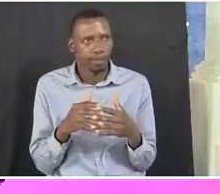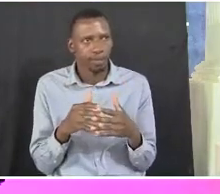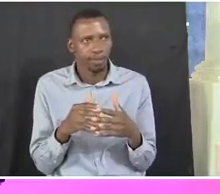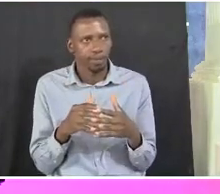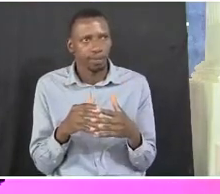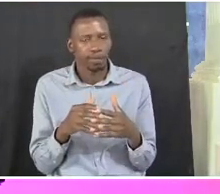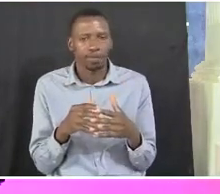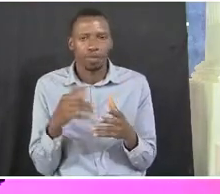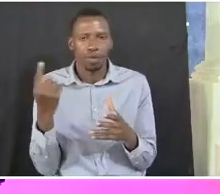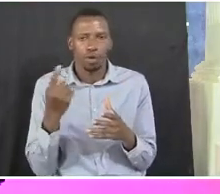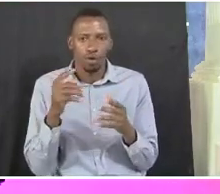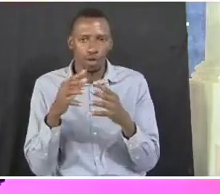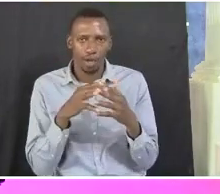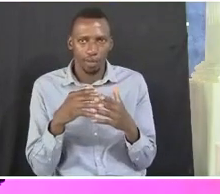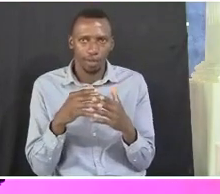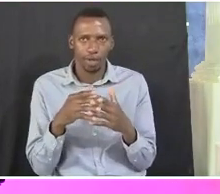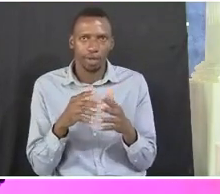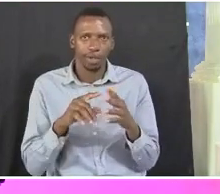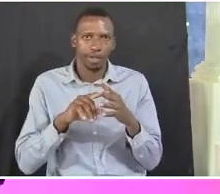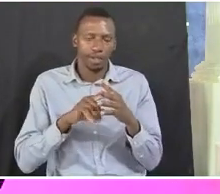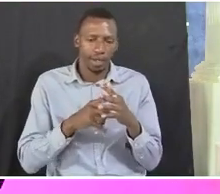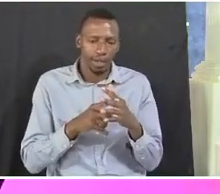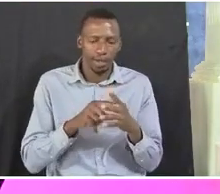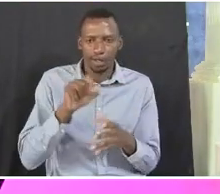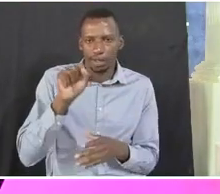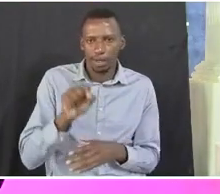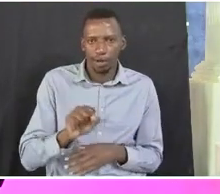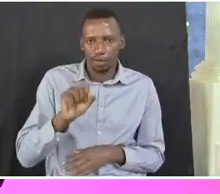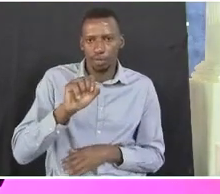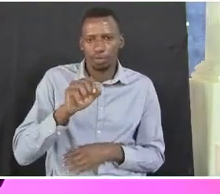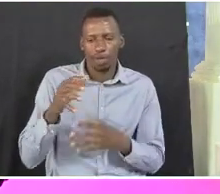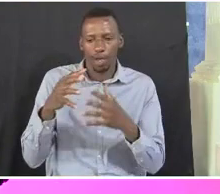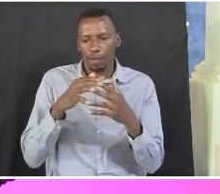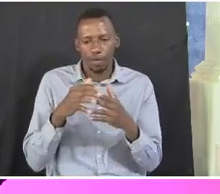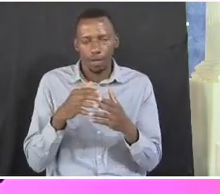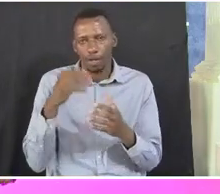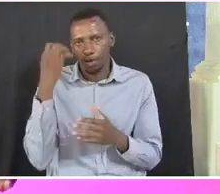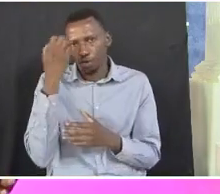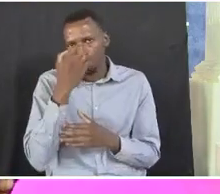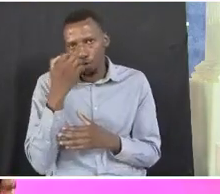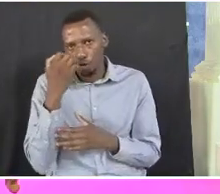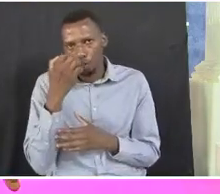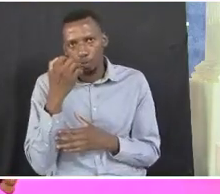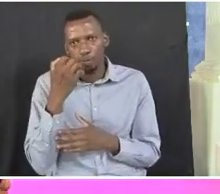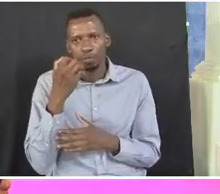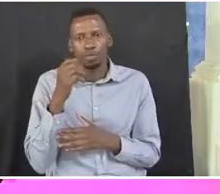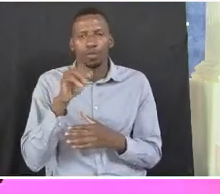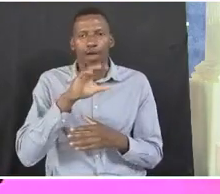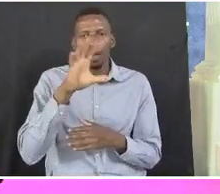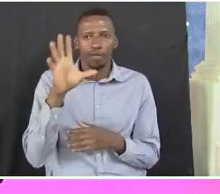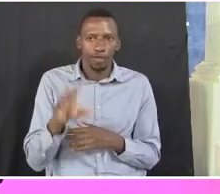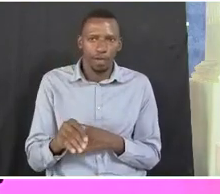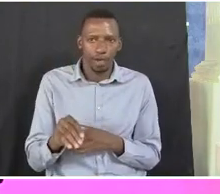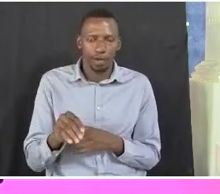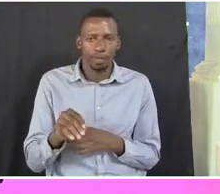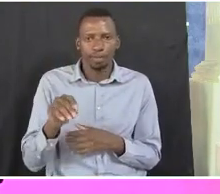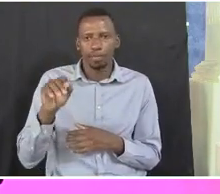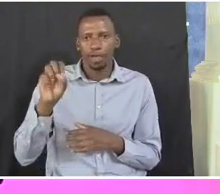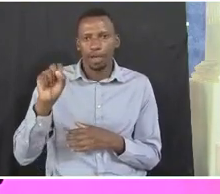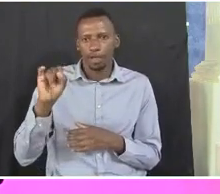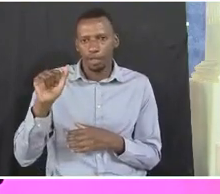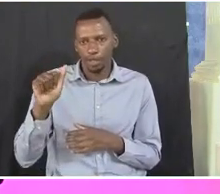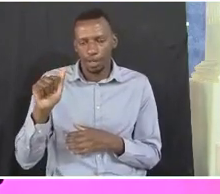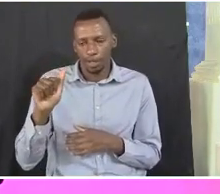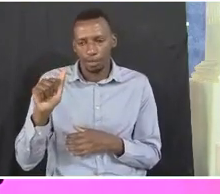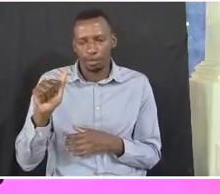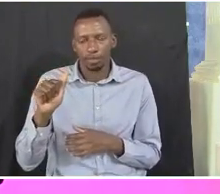just in the US. We have not touched South America, Europe, Australia, Asia and Africa, the hotbed also broken